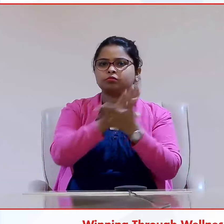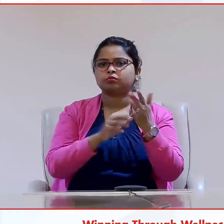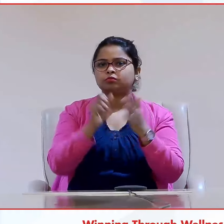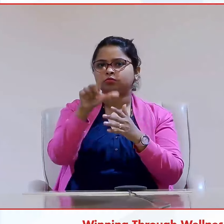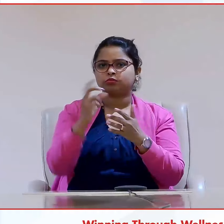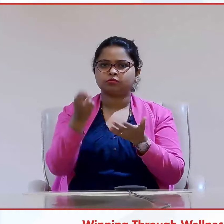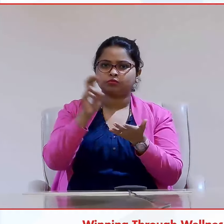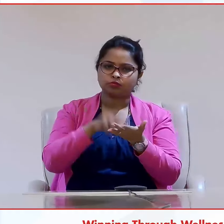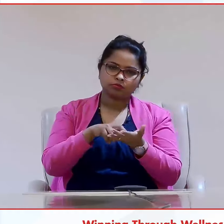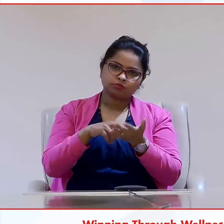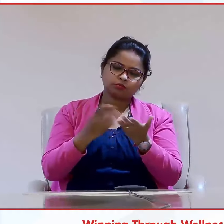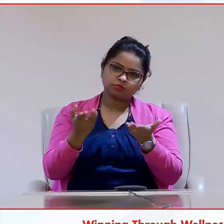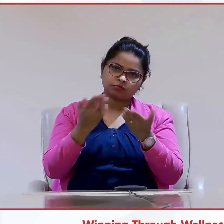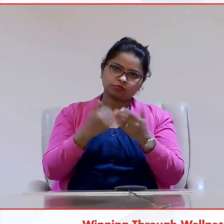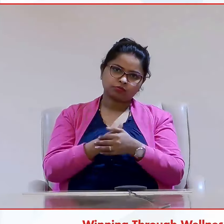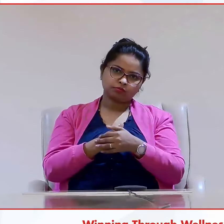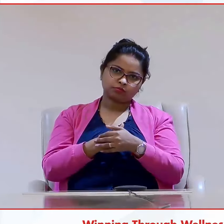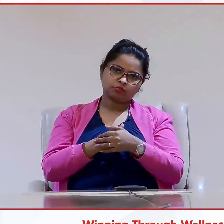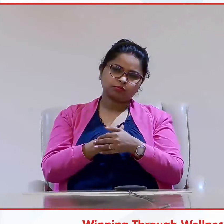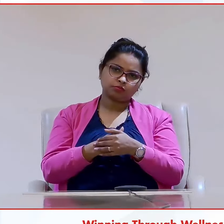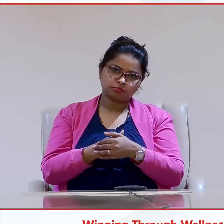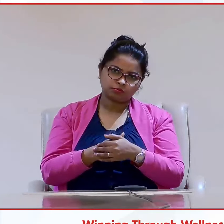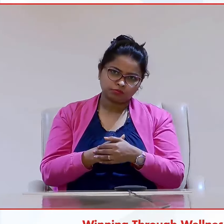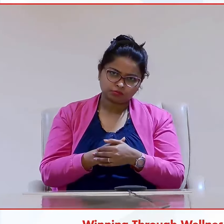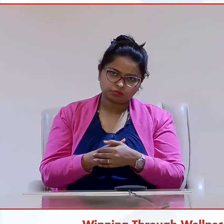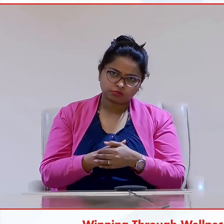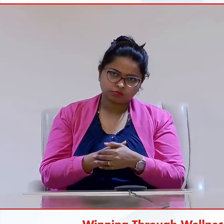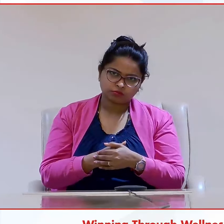absolutely. Rahul ji, if you're listening to me, I will send you